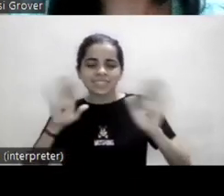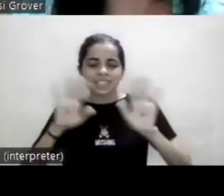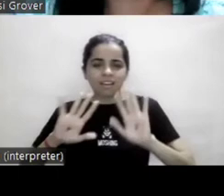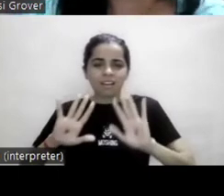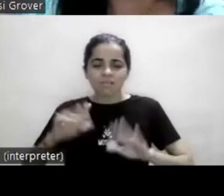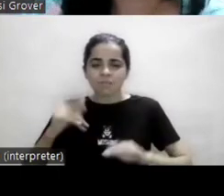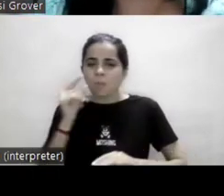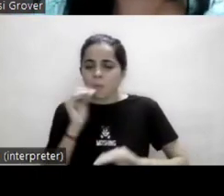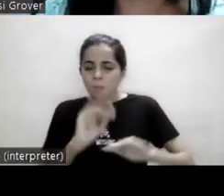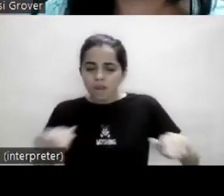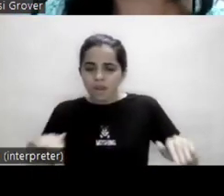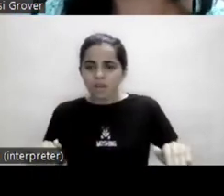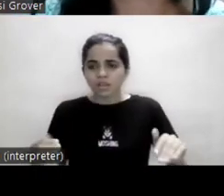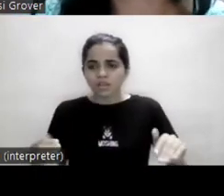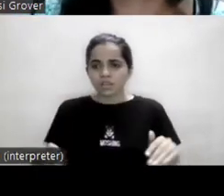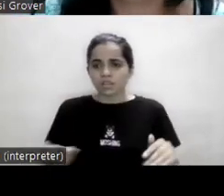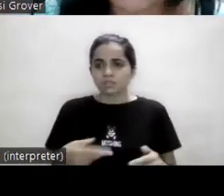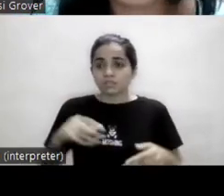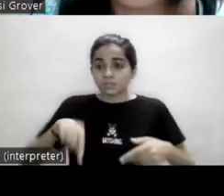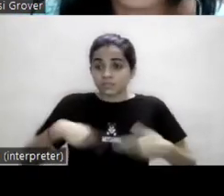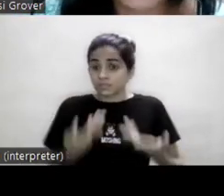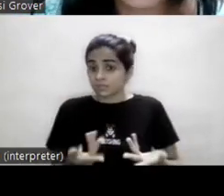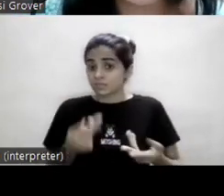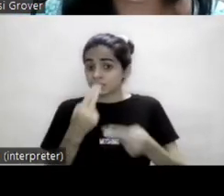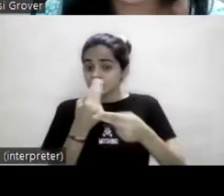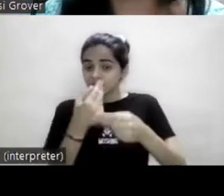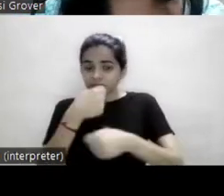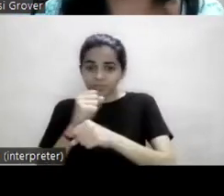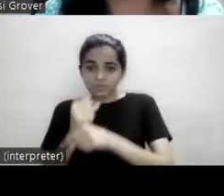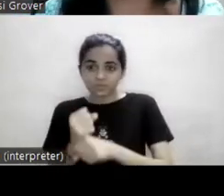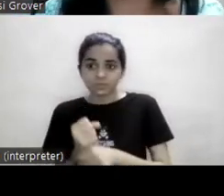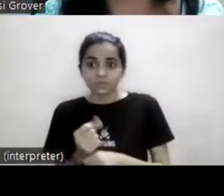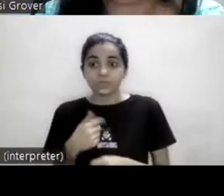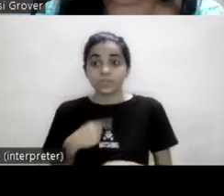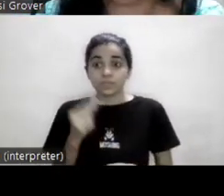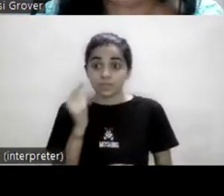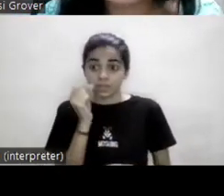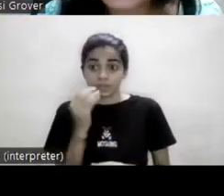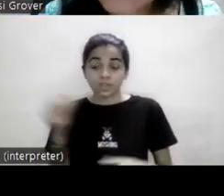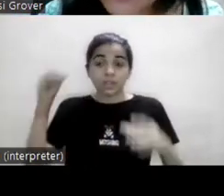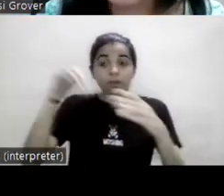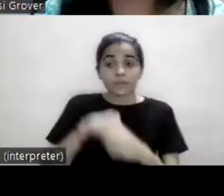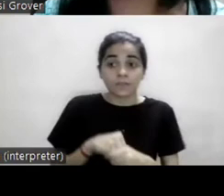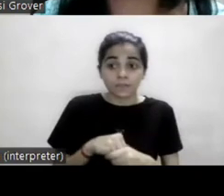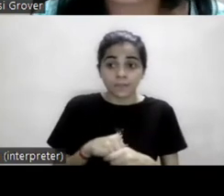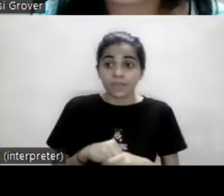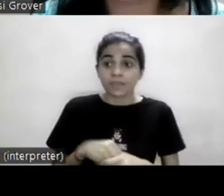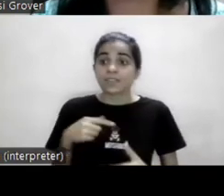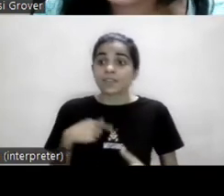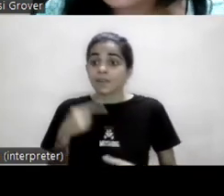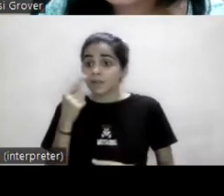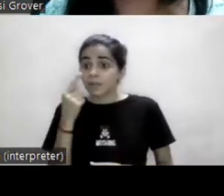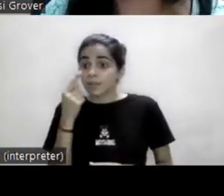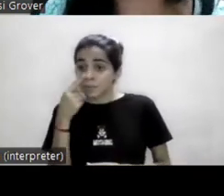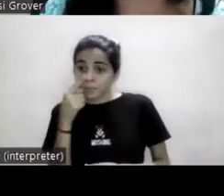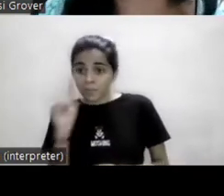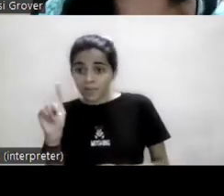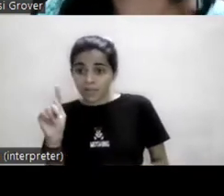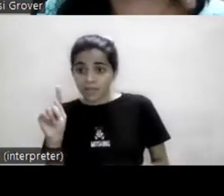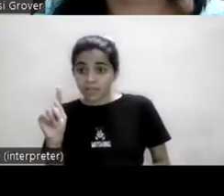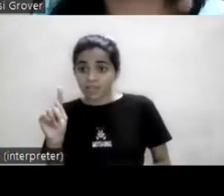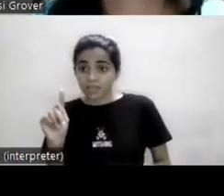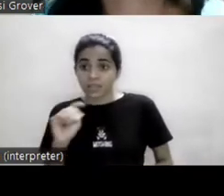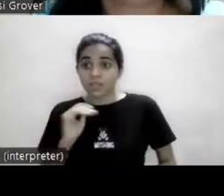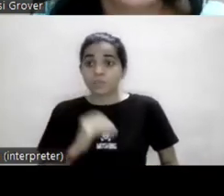that were created into an animation film. Now, he was a part, and his mother was a part in creating